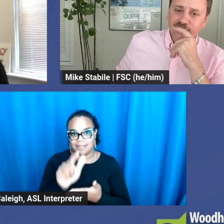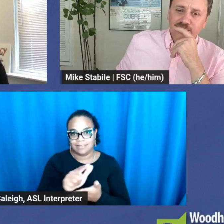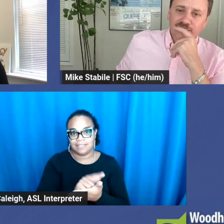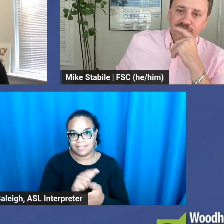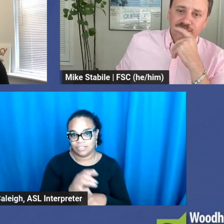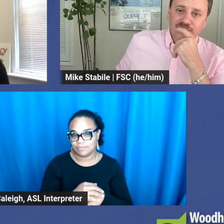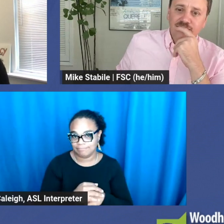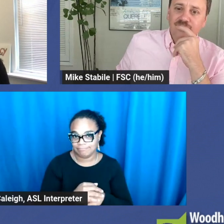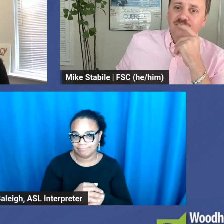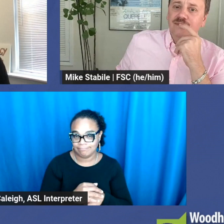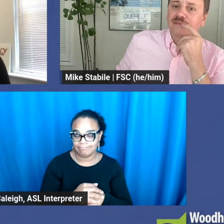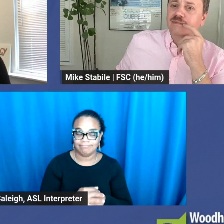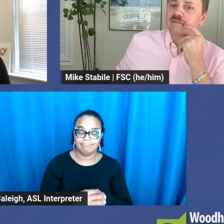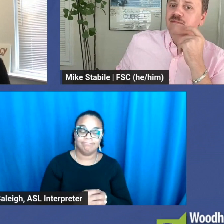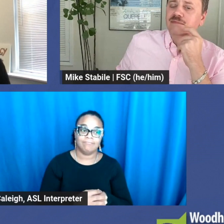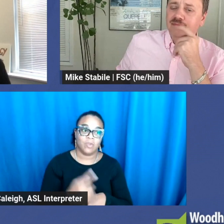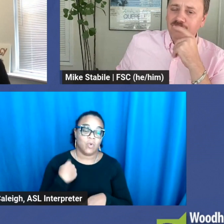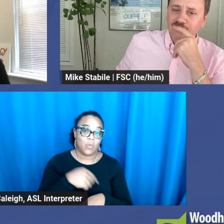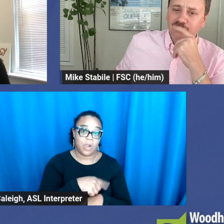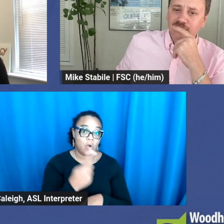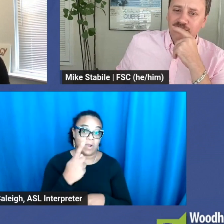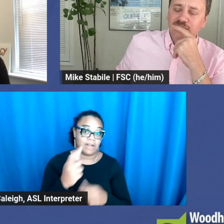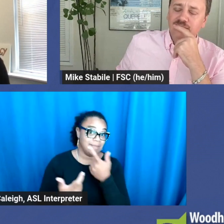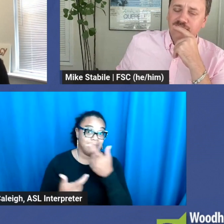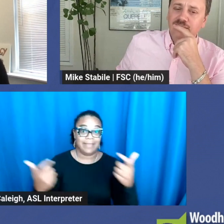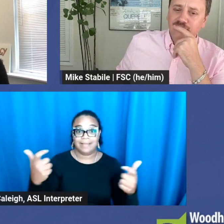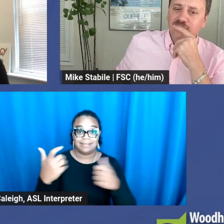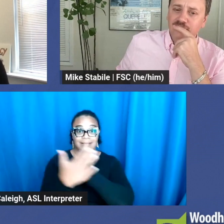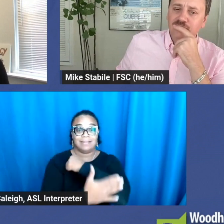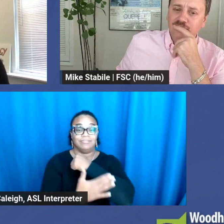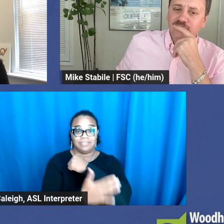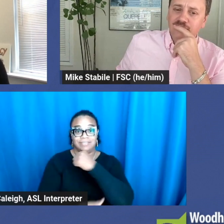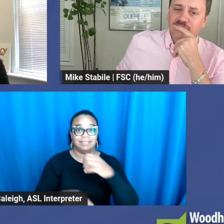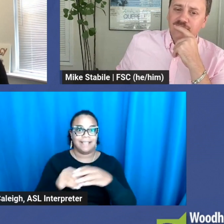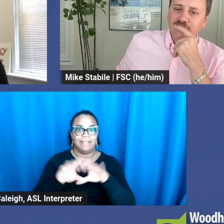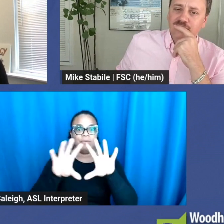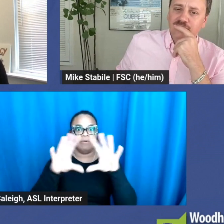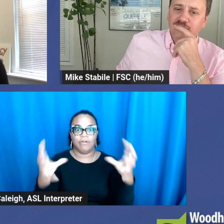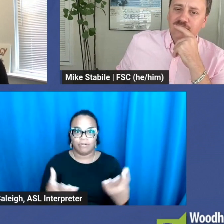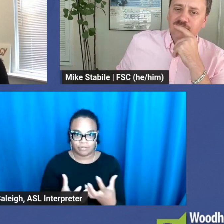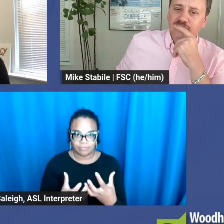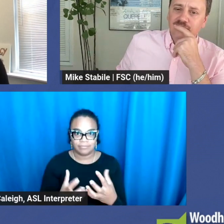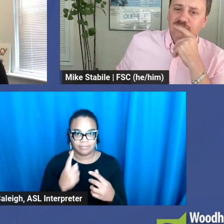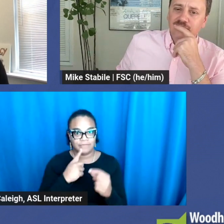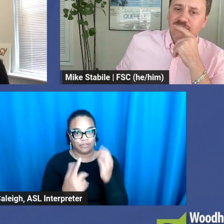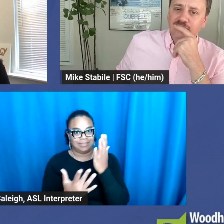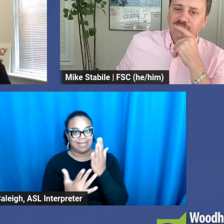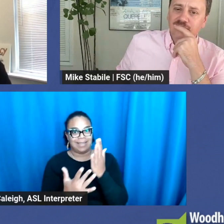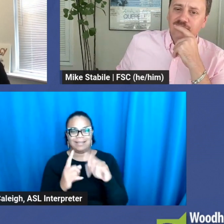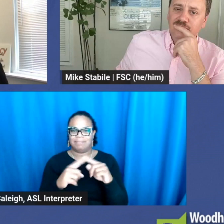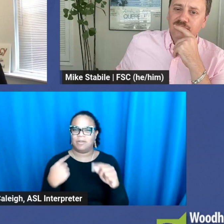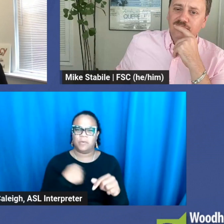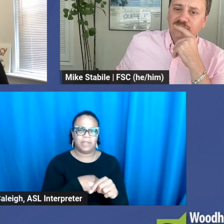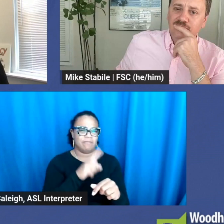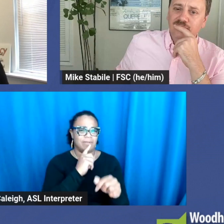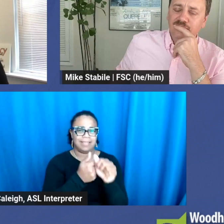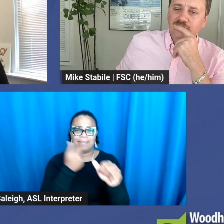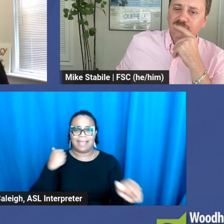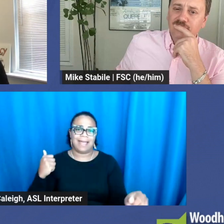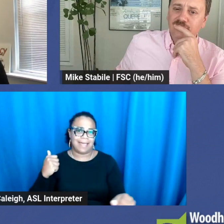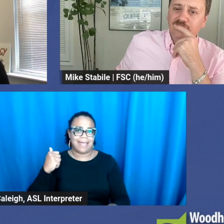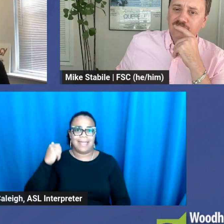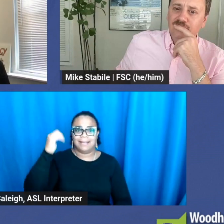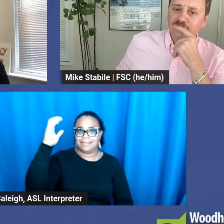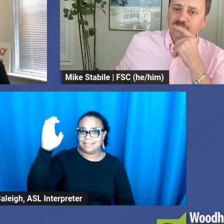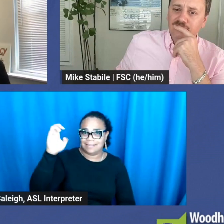of the biggest countries in the world as far as the tech industry is concerned, and we are shamefully behind the European Union and many